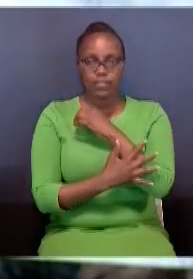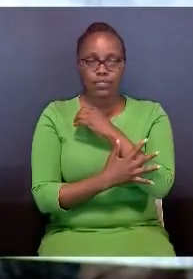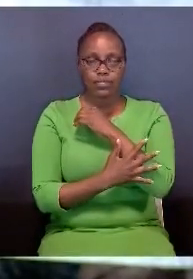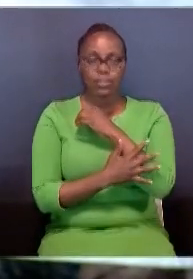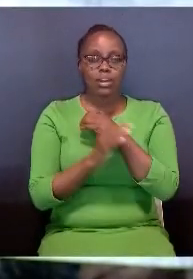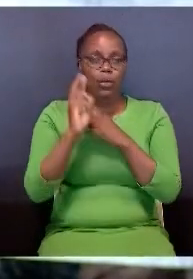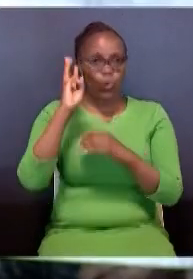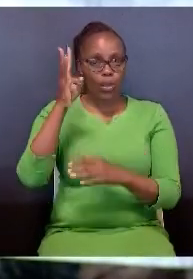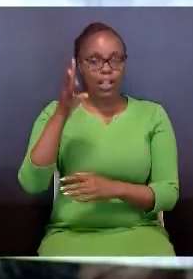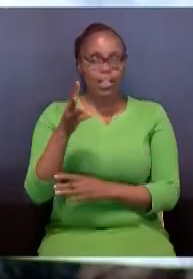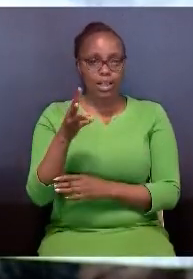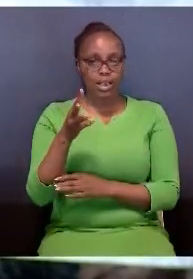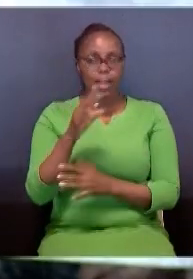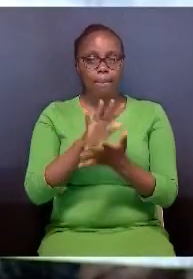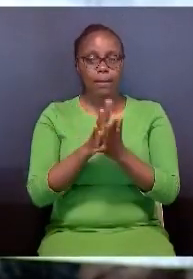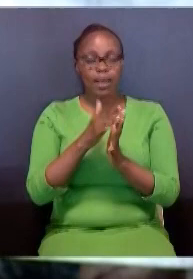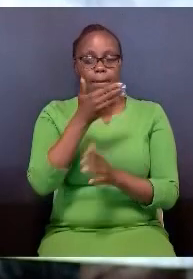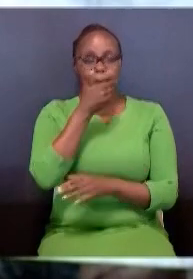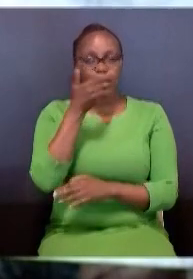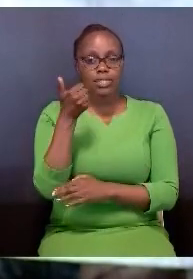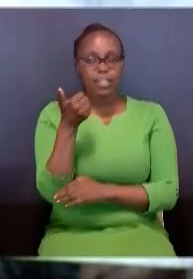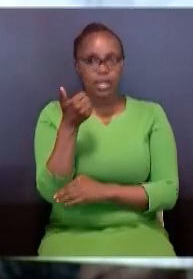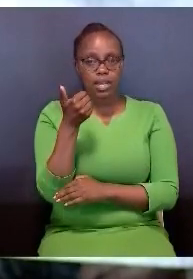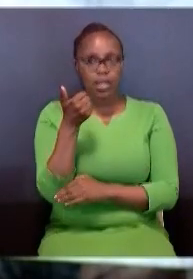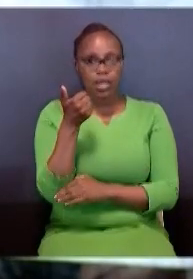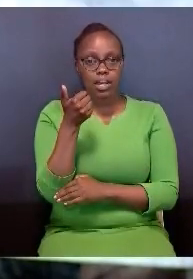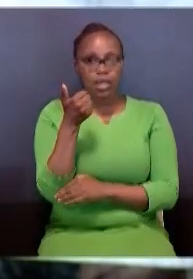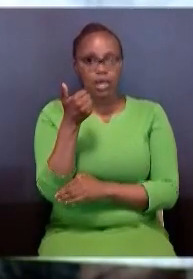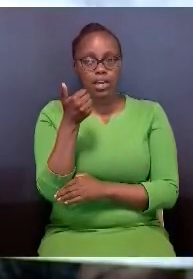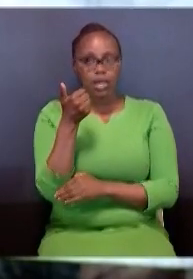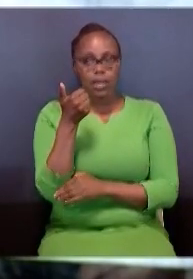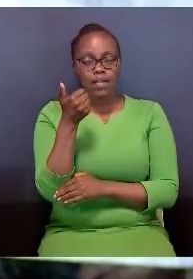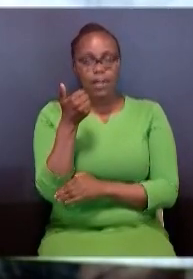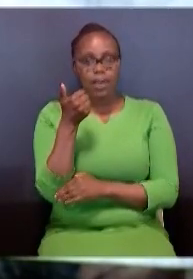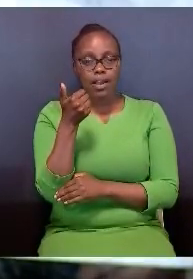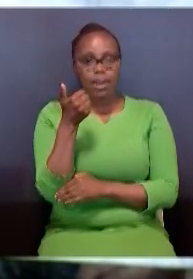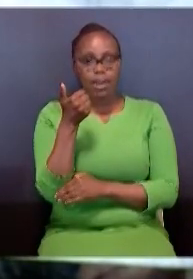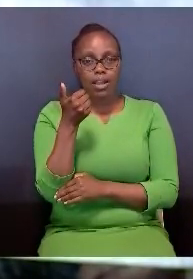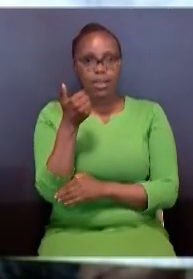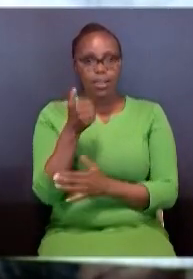be better off for it.